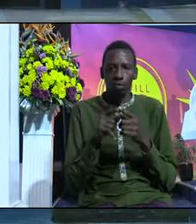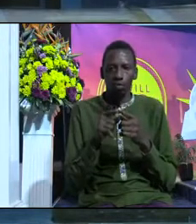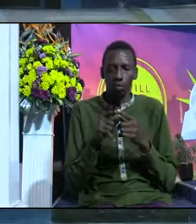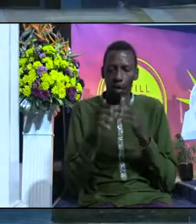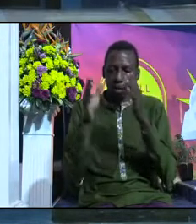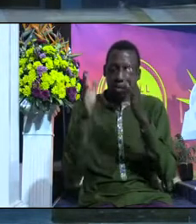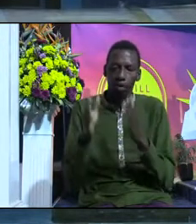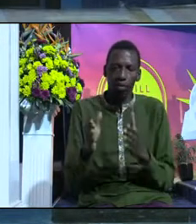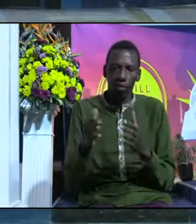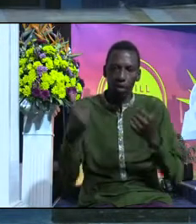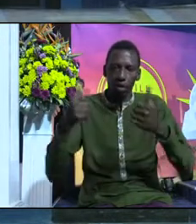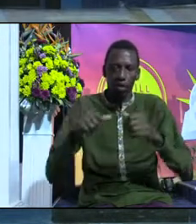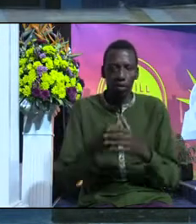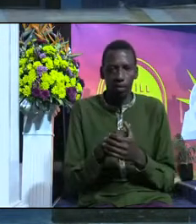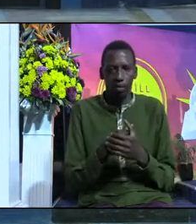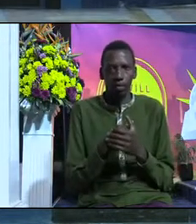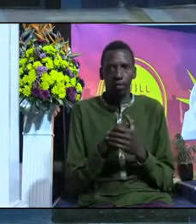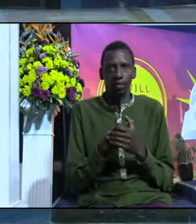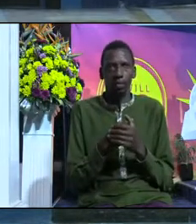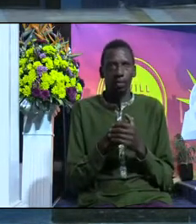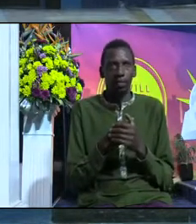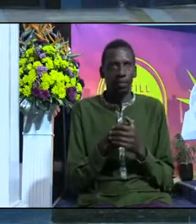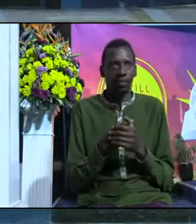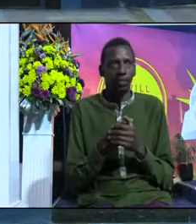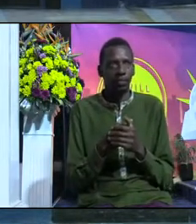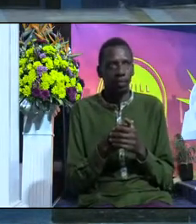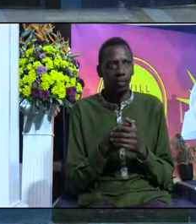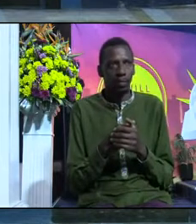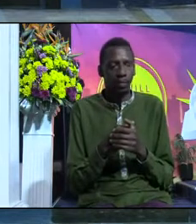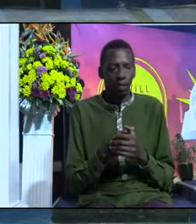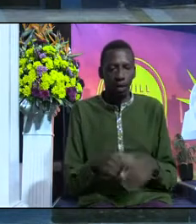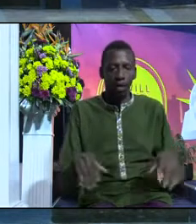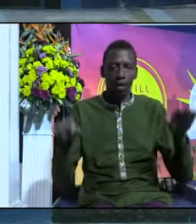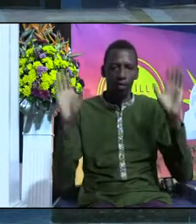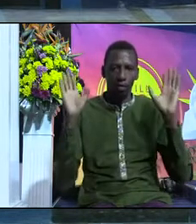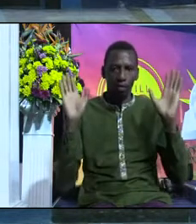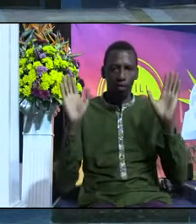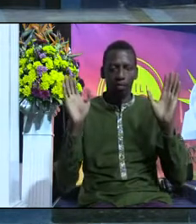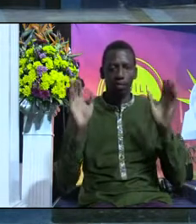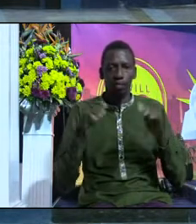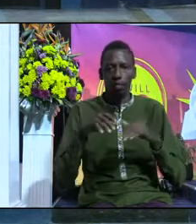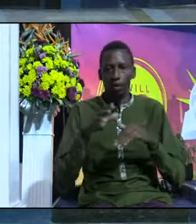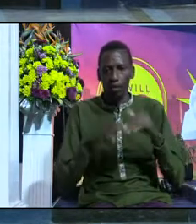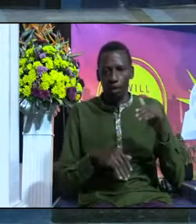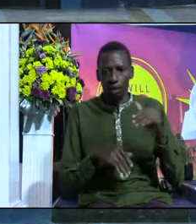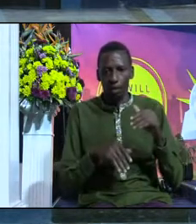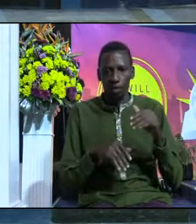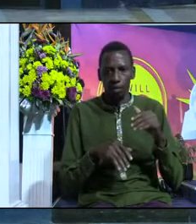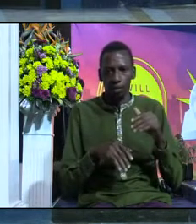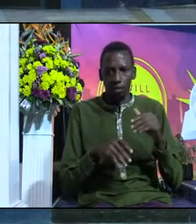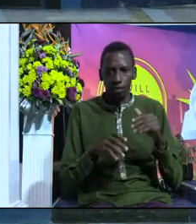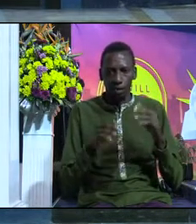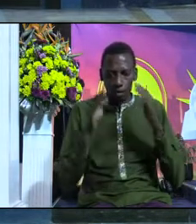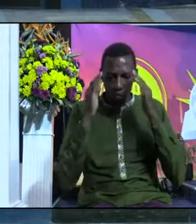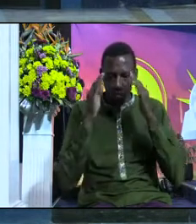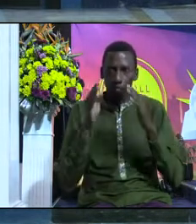up? Bend over somebody's head. Giving up instead of looking